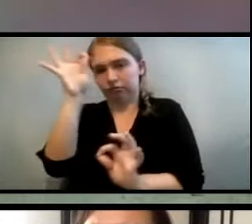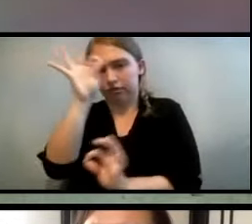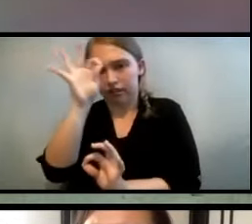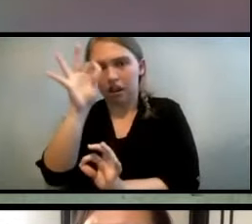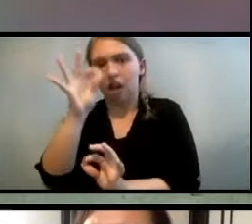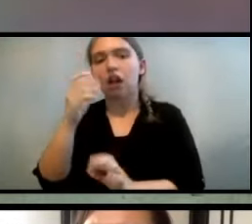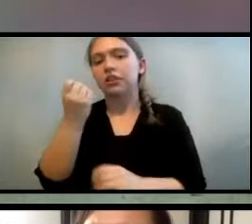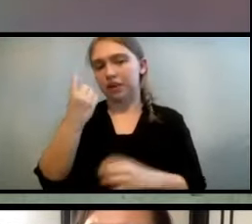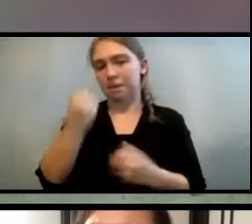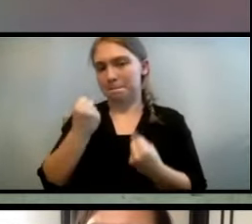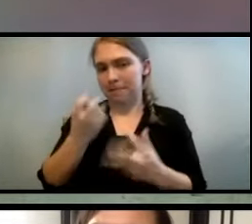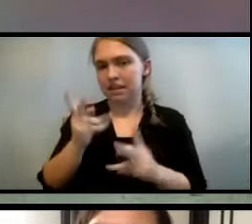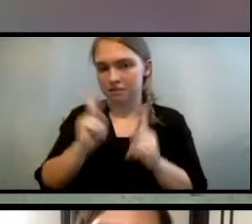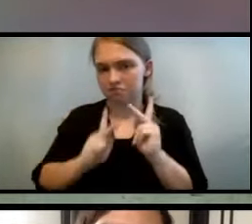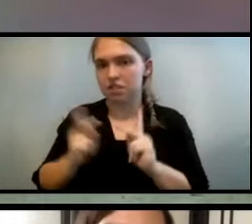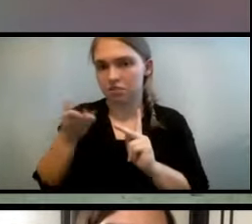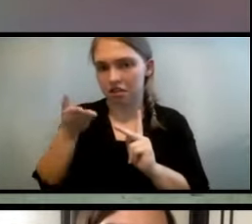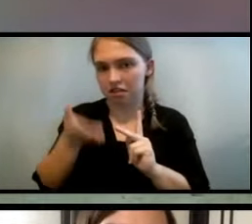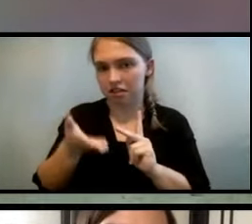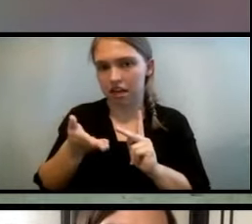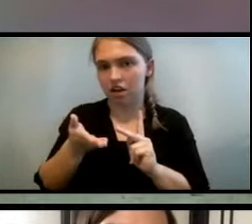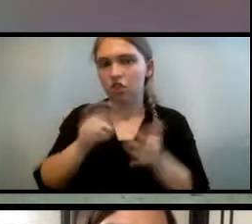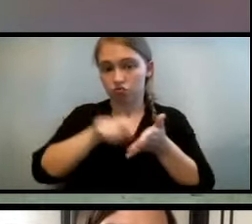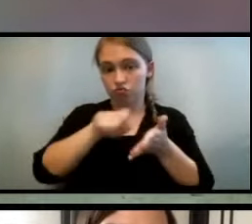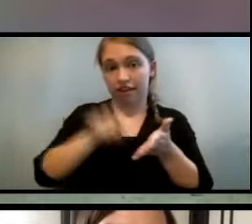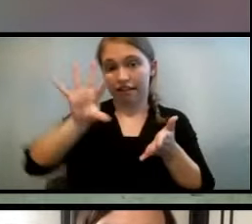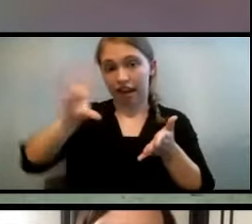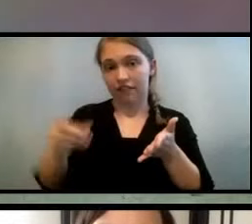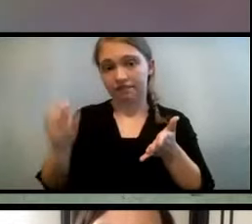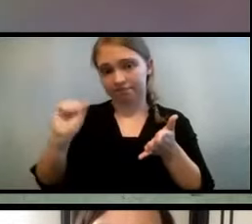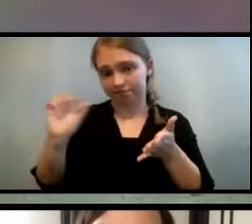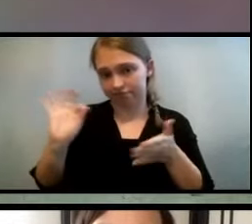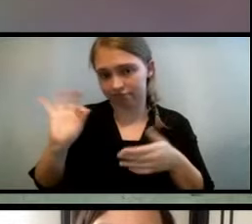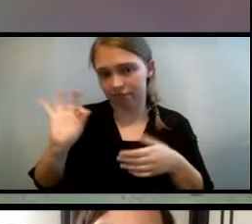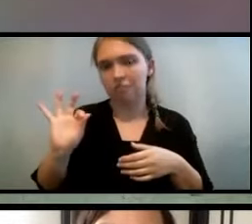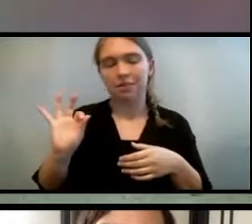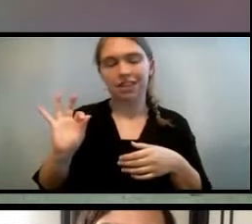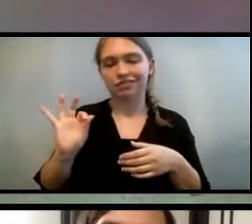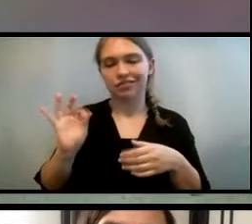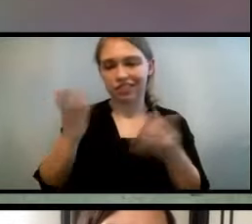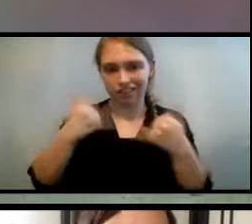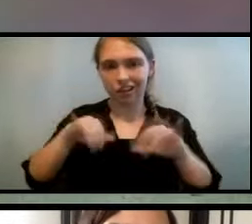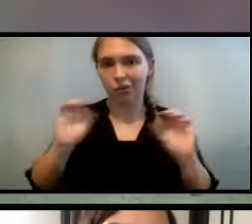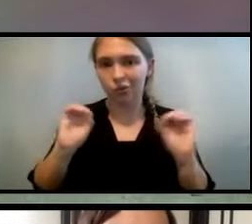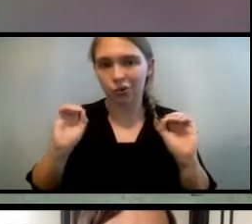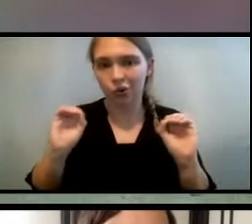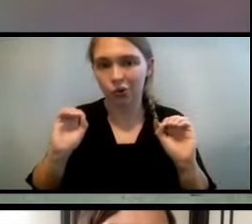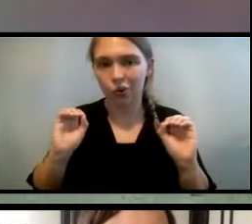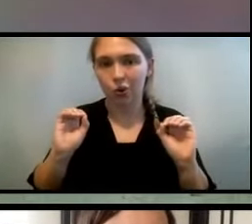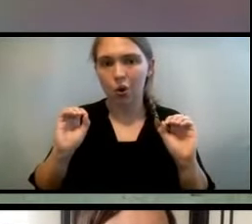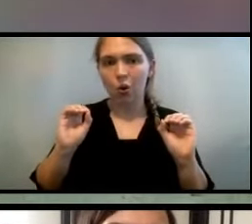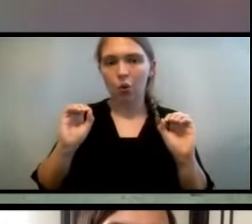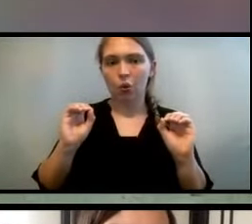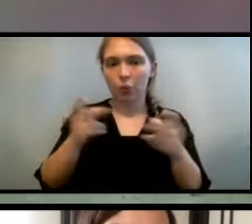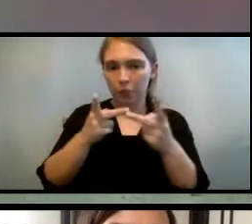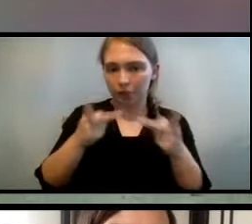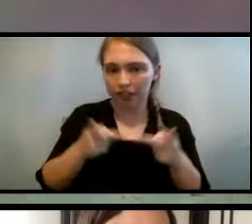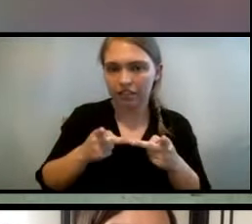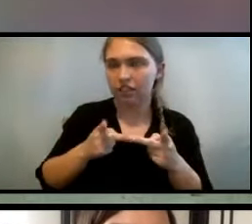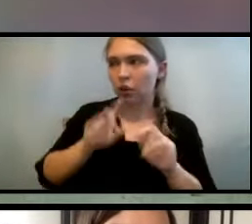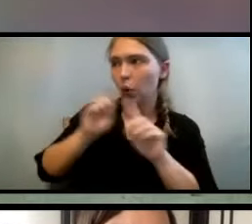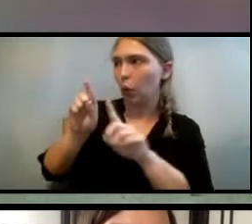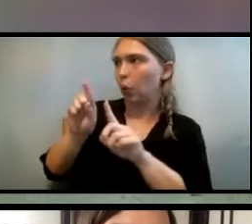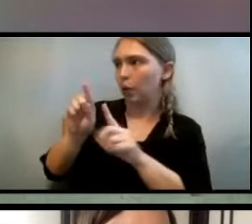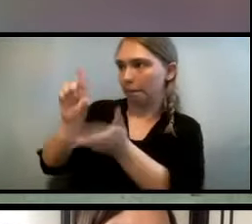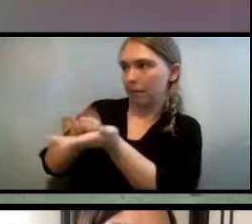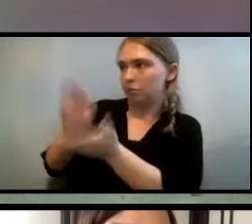who are actually writing African speculative fiction. They just didn't have a place where they could directly go and get published. And they